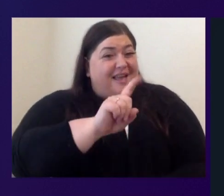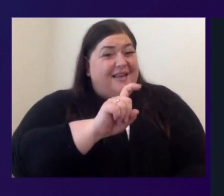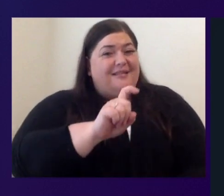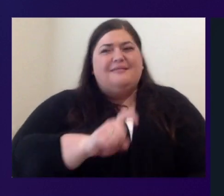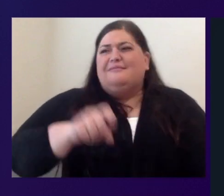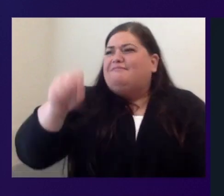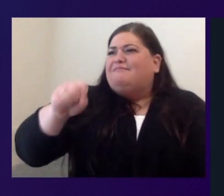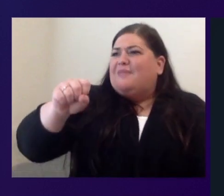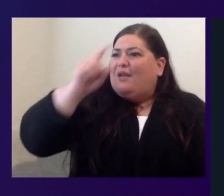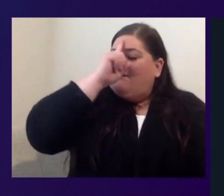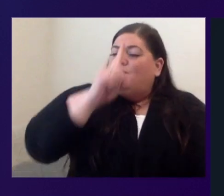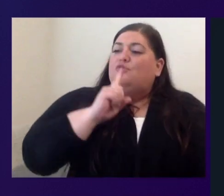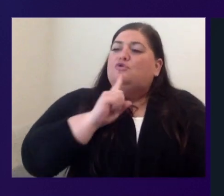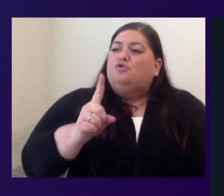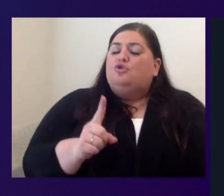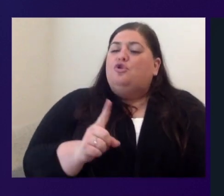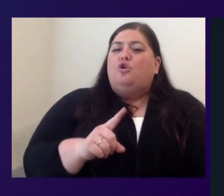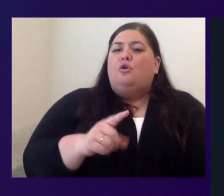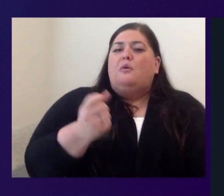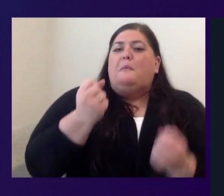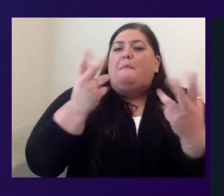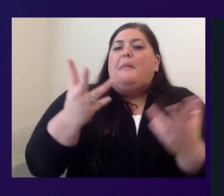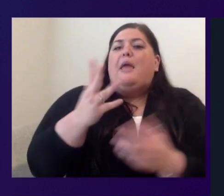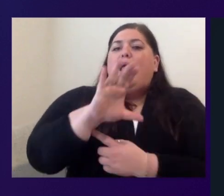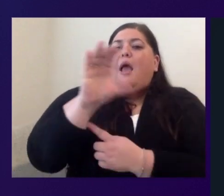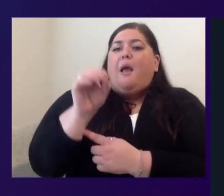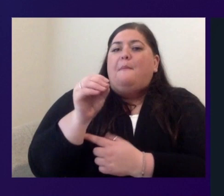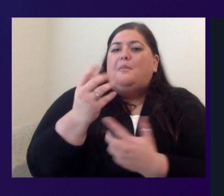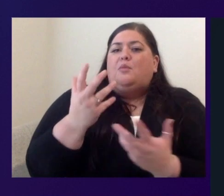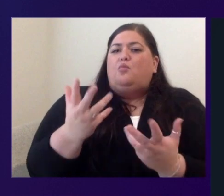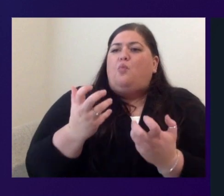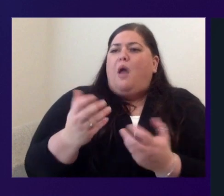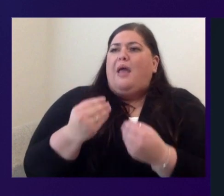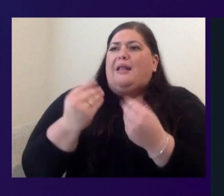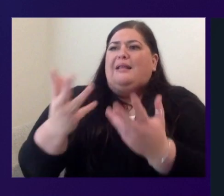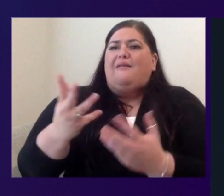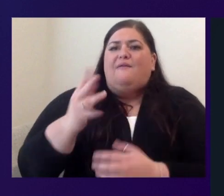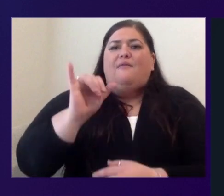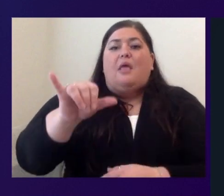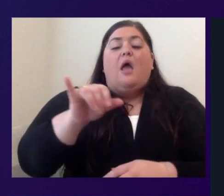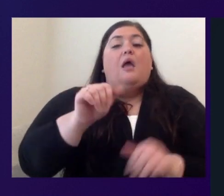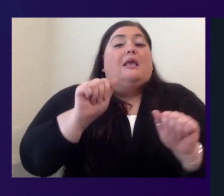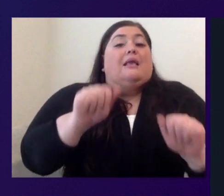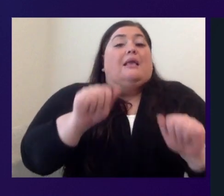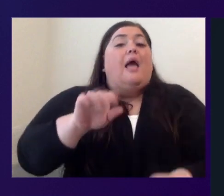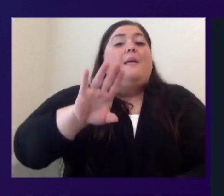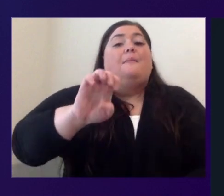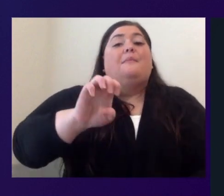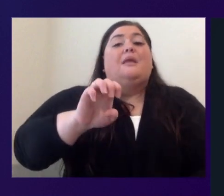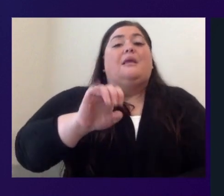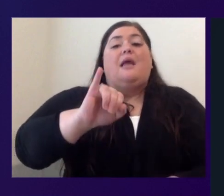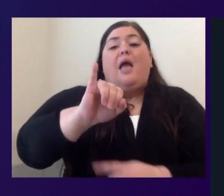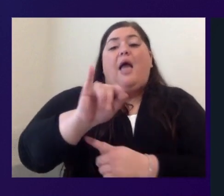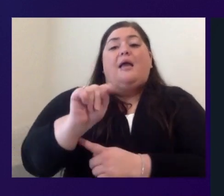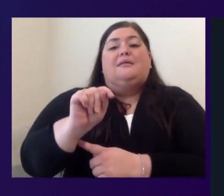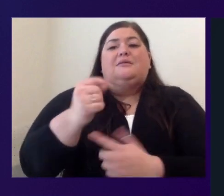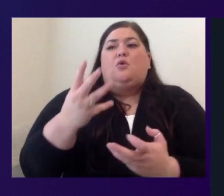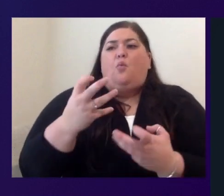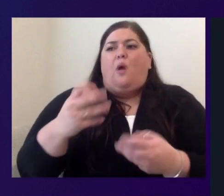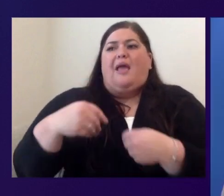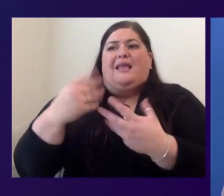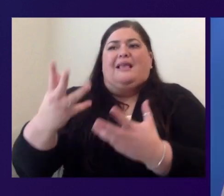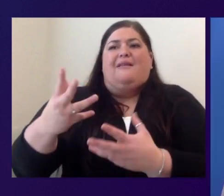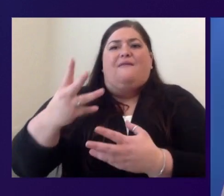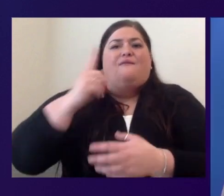isn't just companies that want to provide applications to their customers. It could be enterprise IT wanting to SaaSify applications and provide it to their internal users and